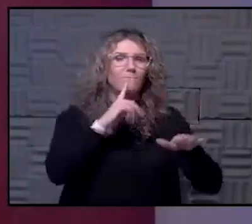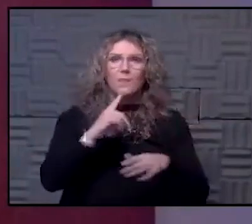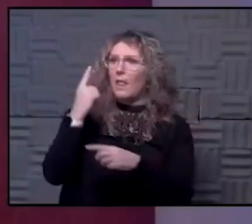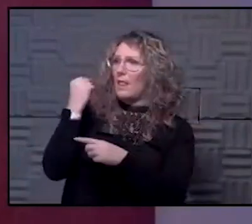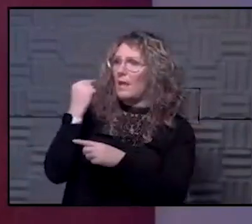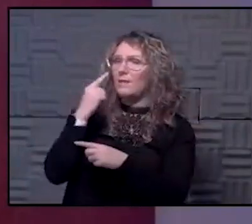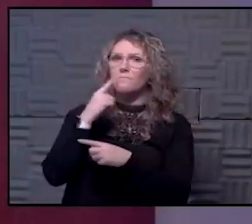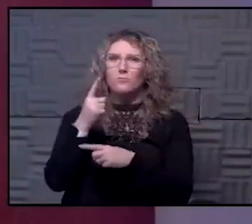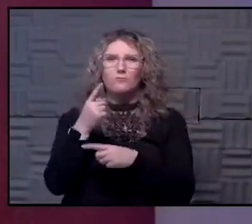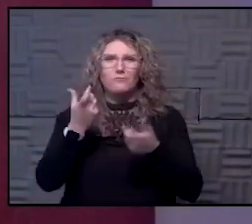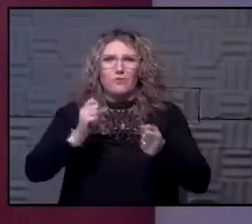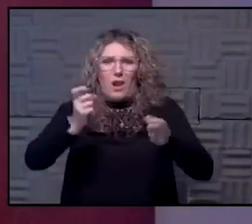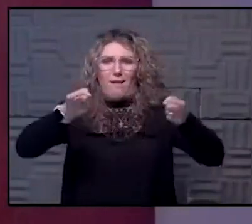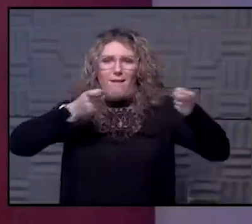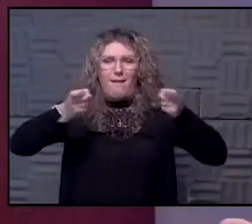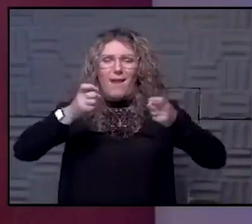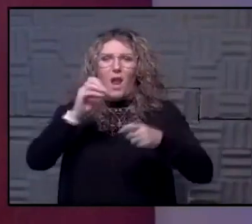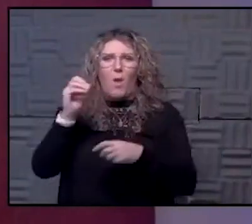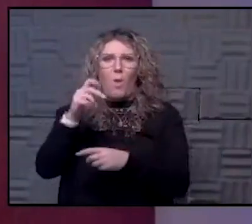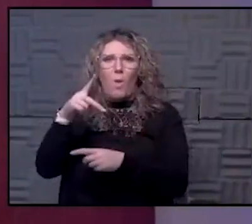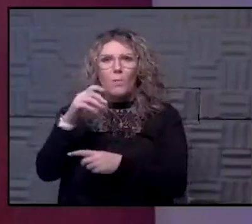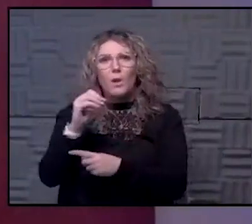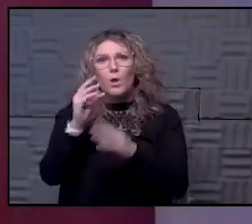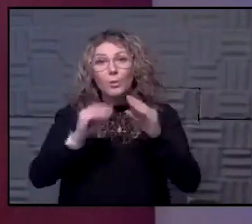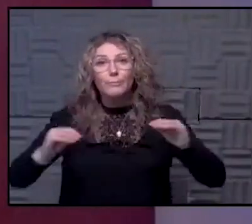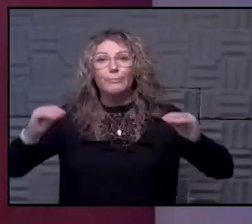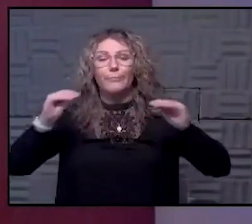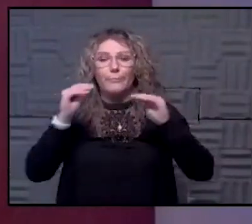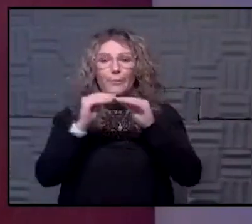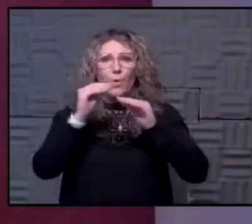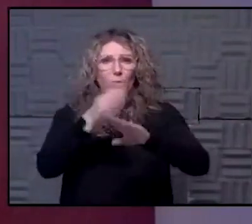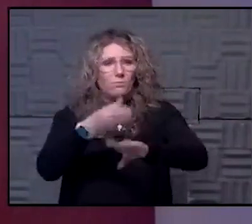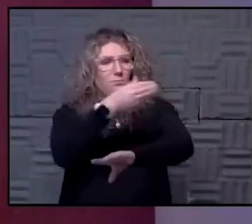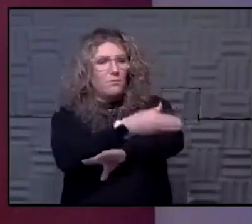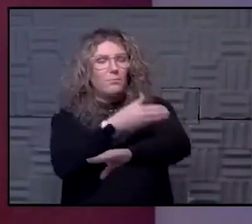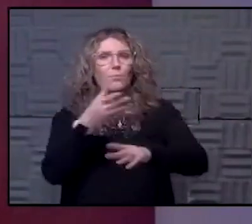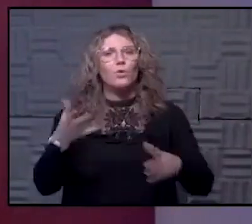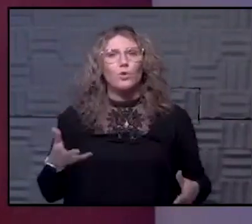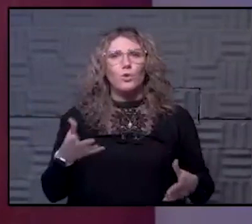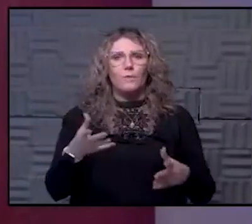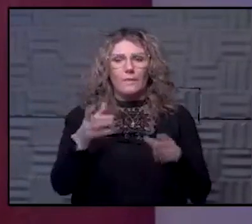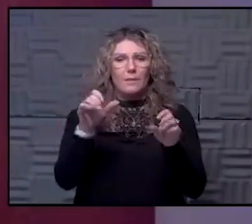try to regulate OPOs more to improve their